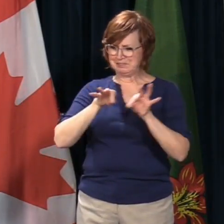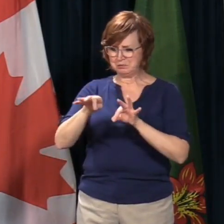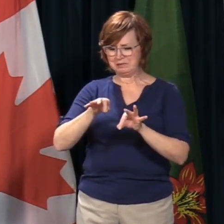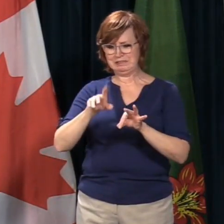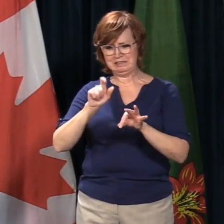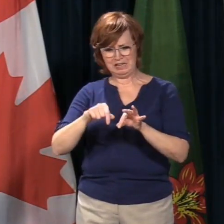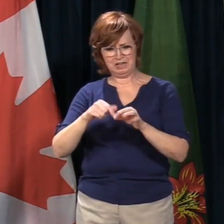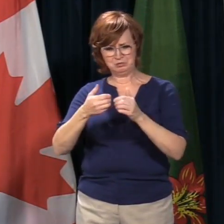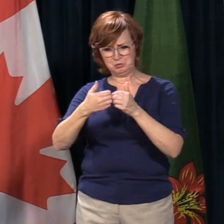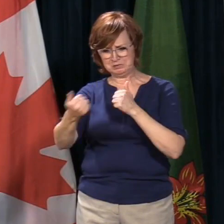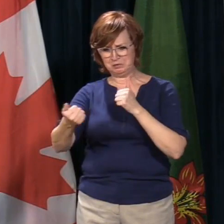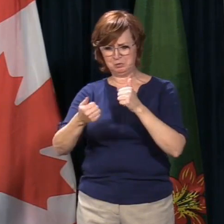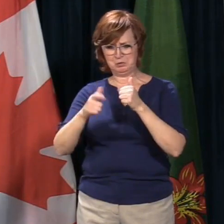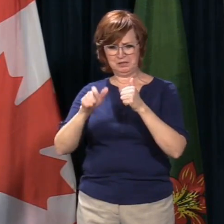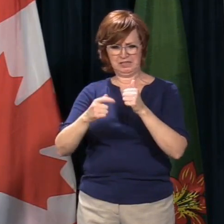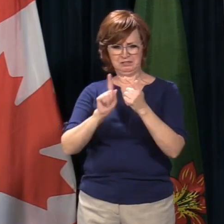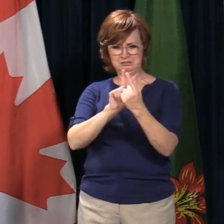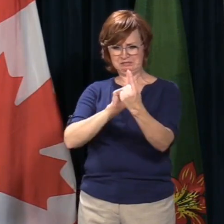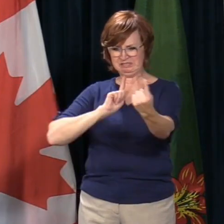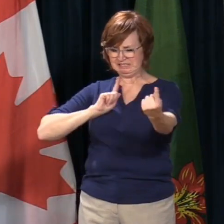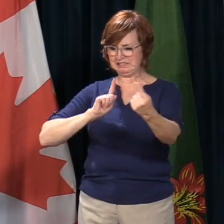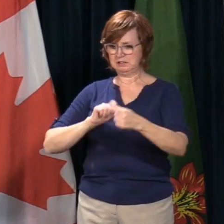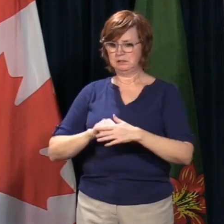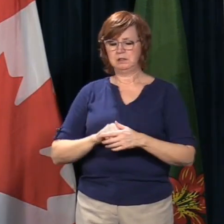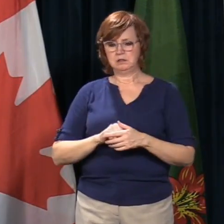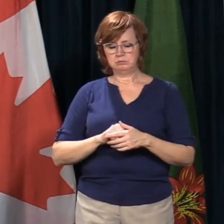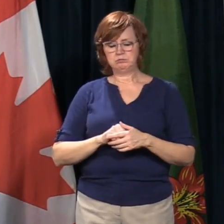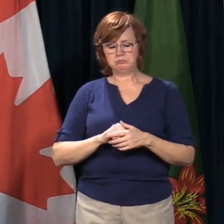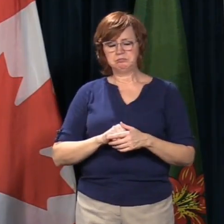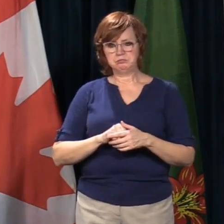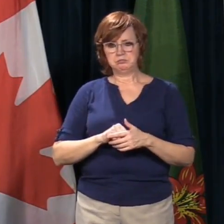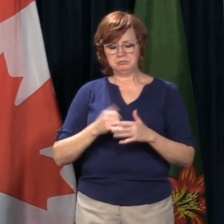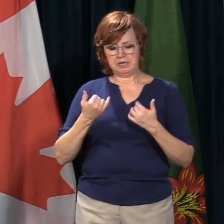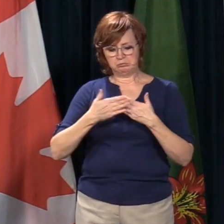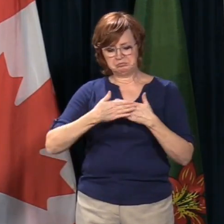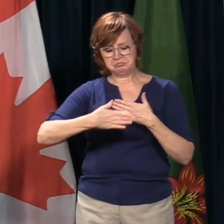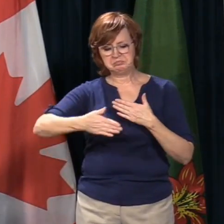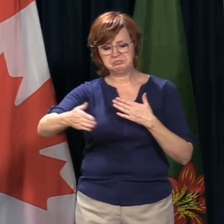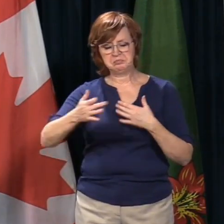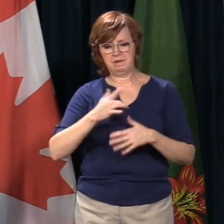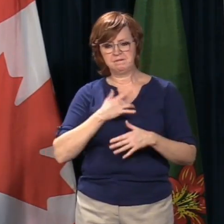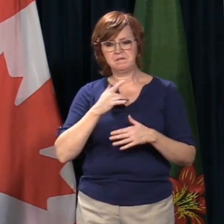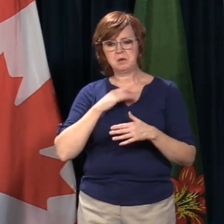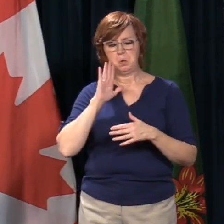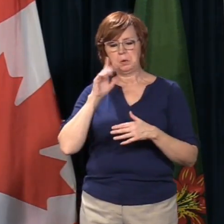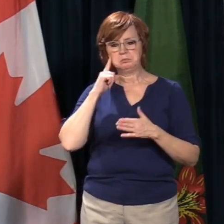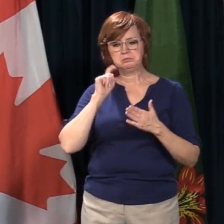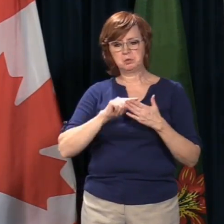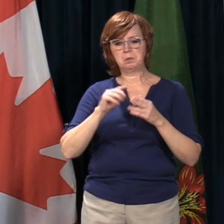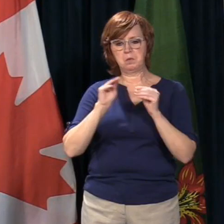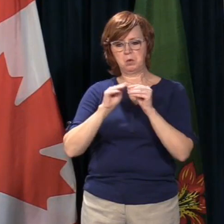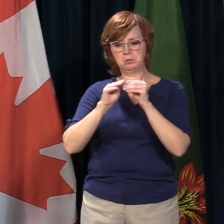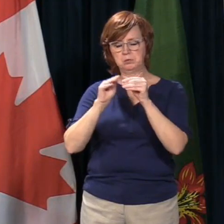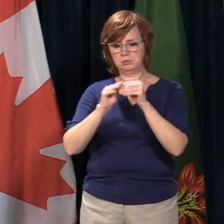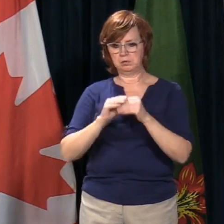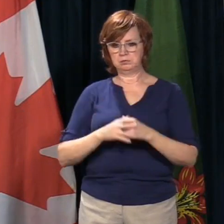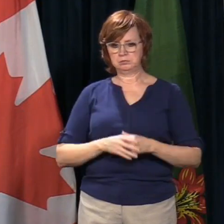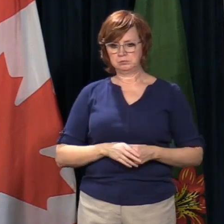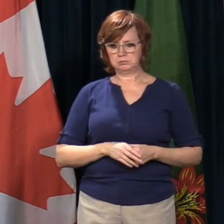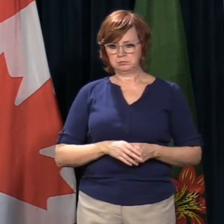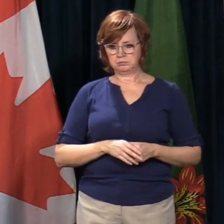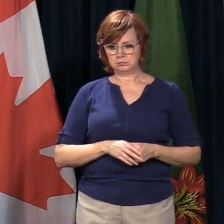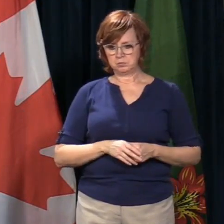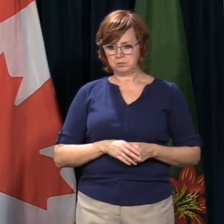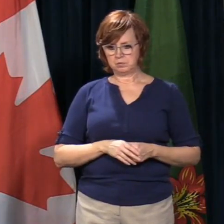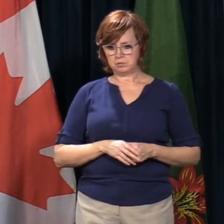distancing. I think you'll see a lot more work that we'll be doing over the long term about helping support people to coming in for